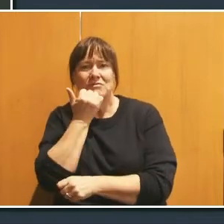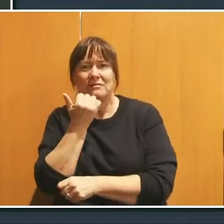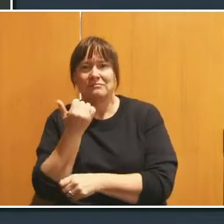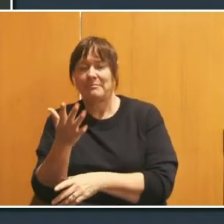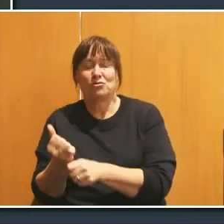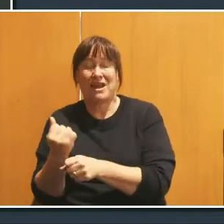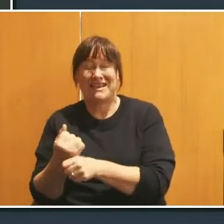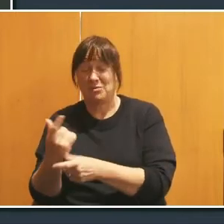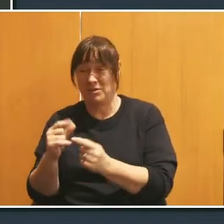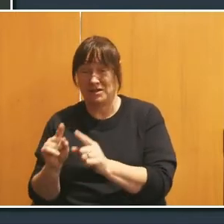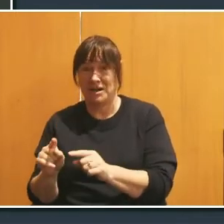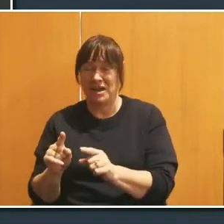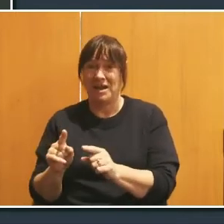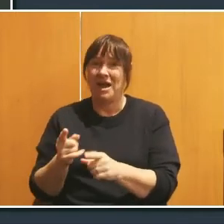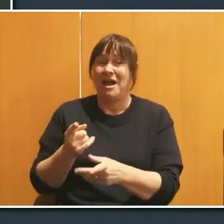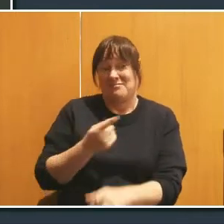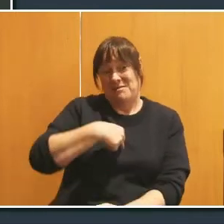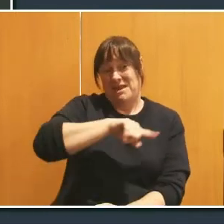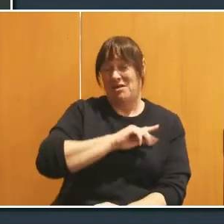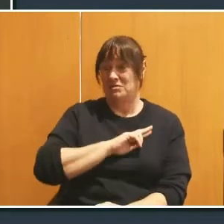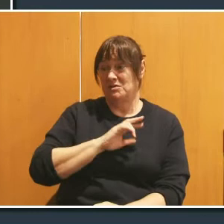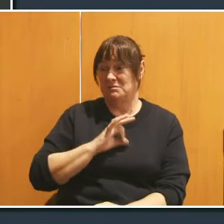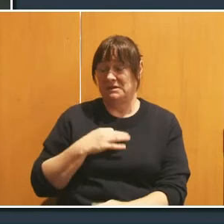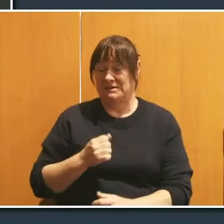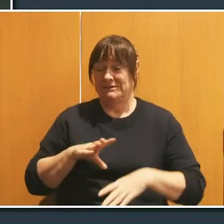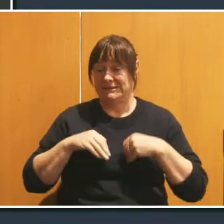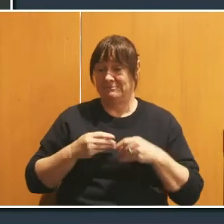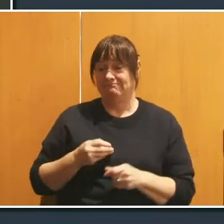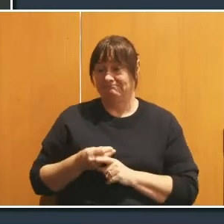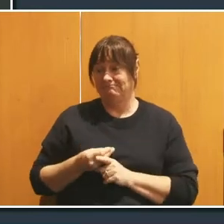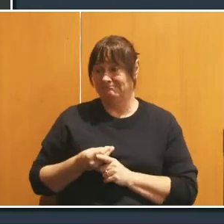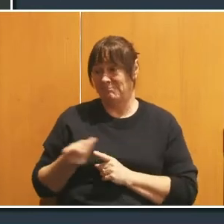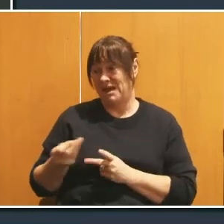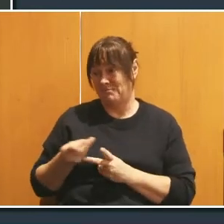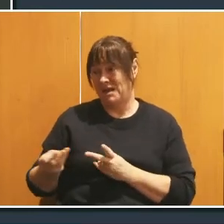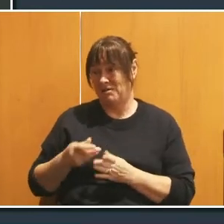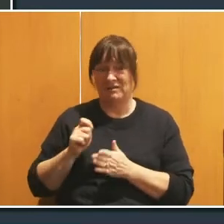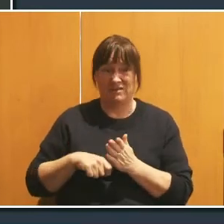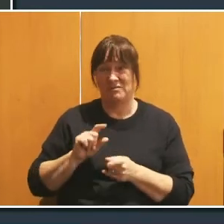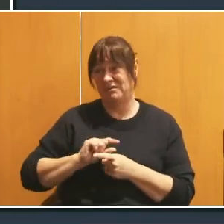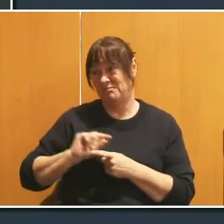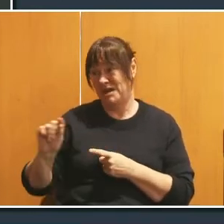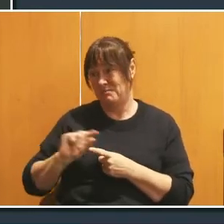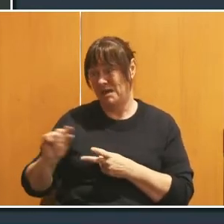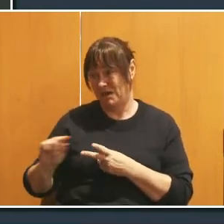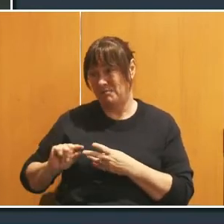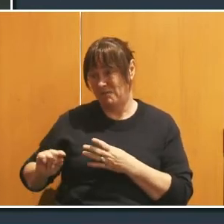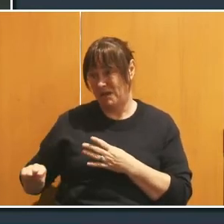on us that we didn't question it at the time. We just kind of accepted that this is the fee, this is the financial